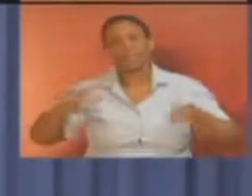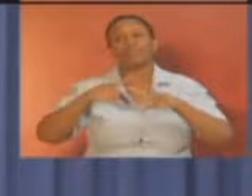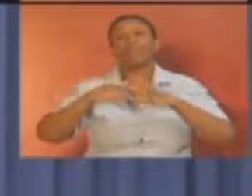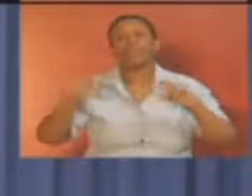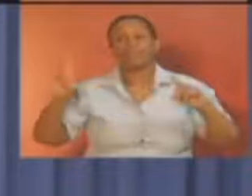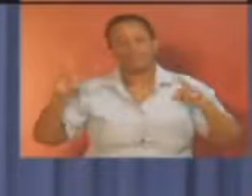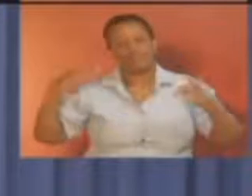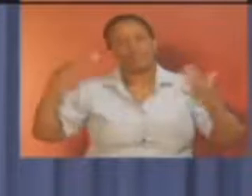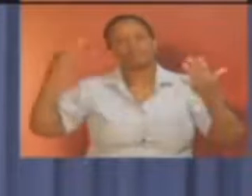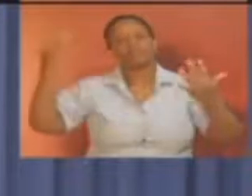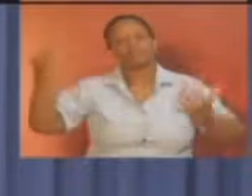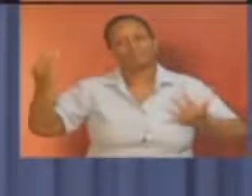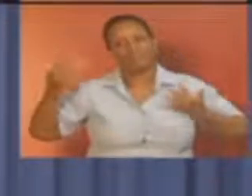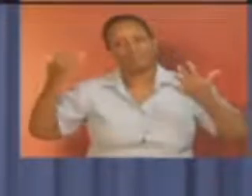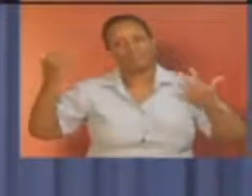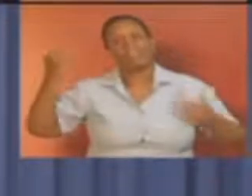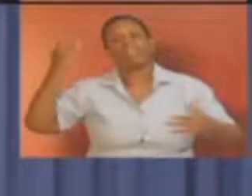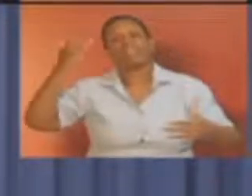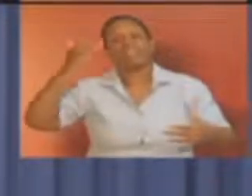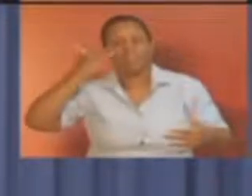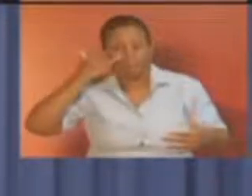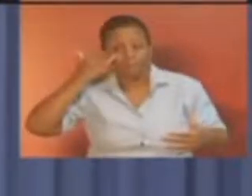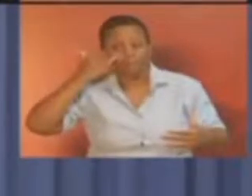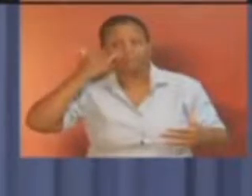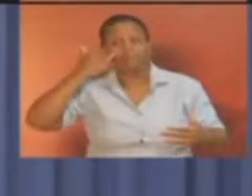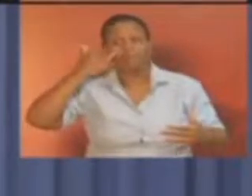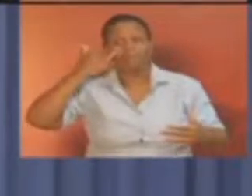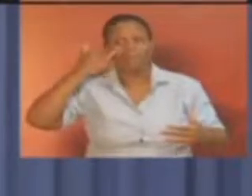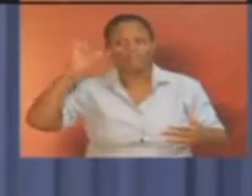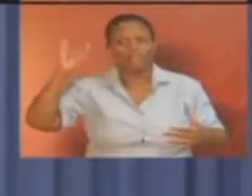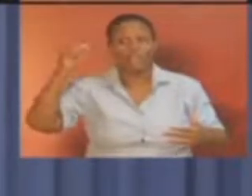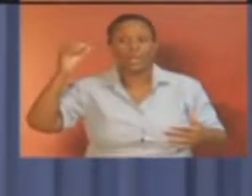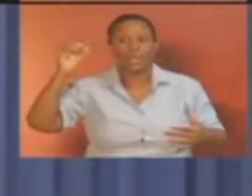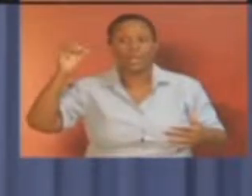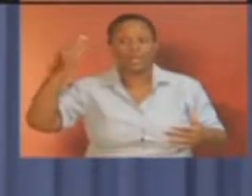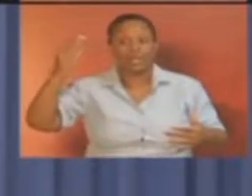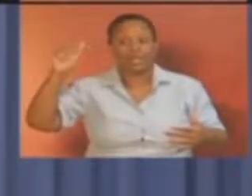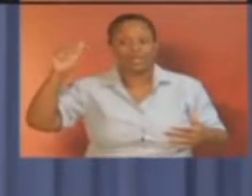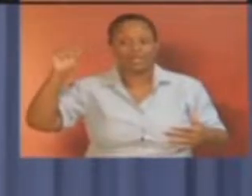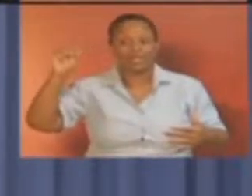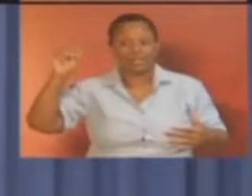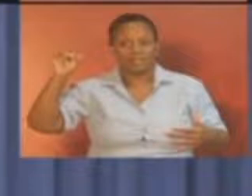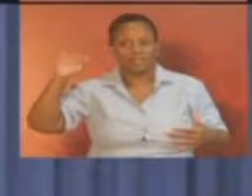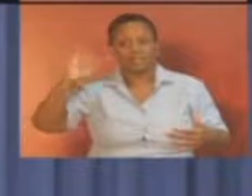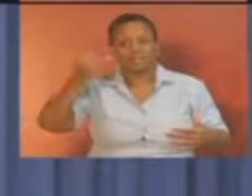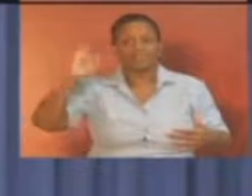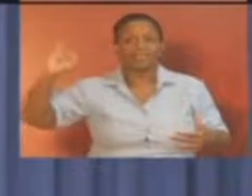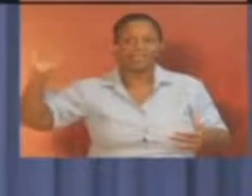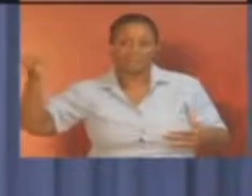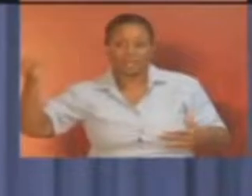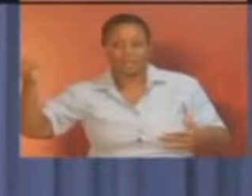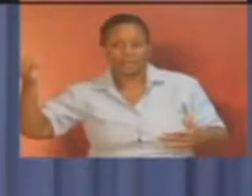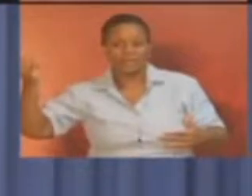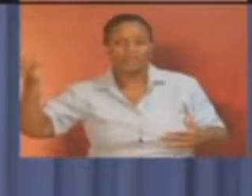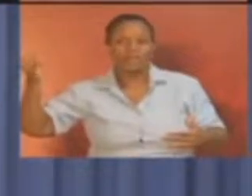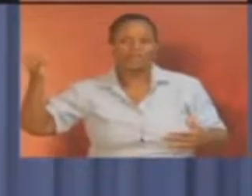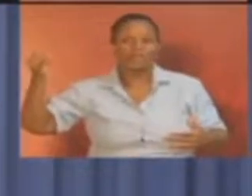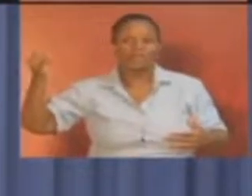that the Johnson & Johnson vaccine, which is the main one, is authorized for widespread